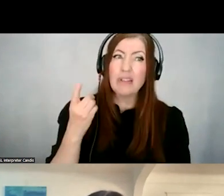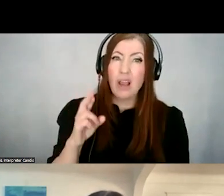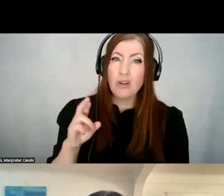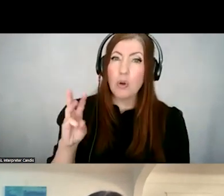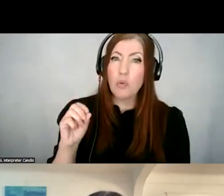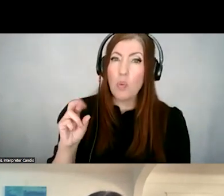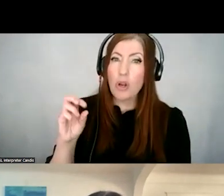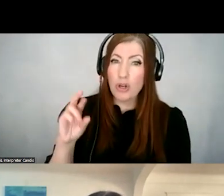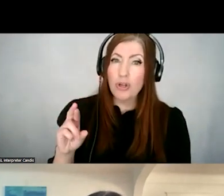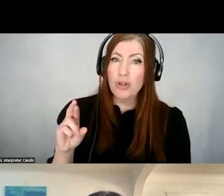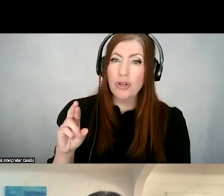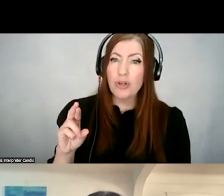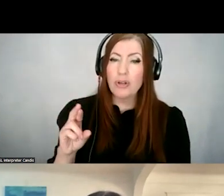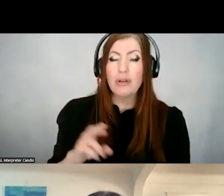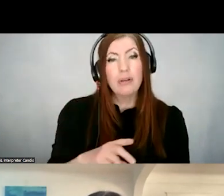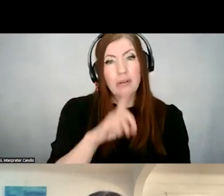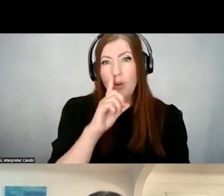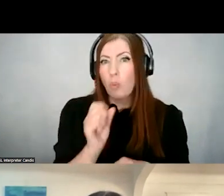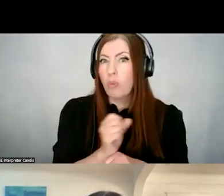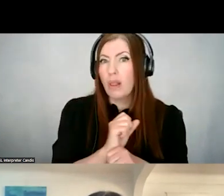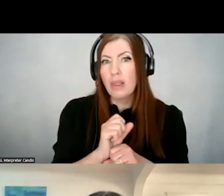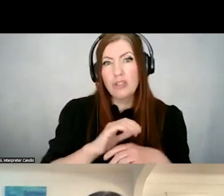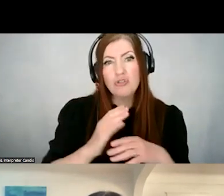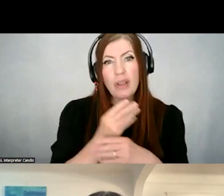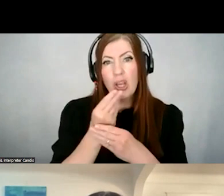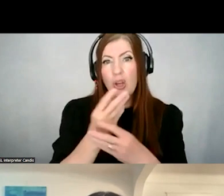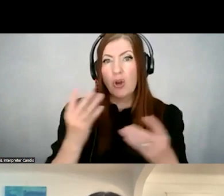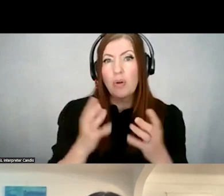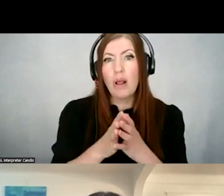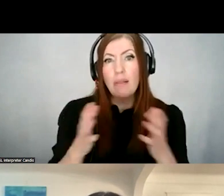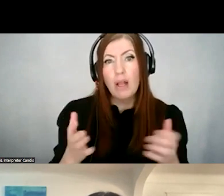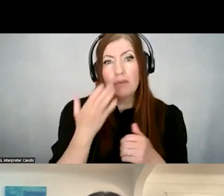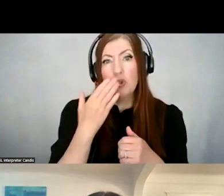Warrior really shared a lot of good advice and